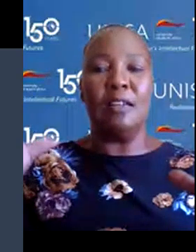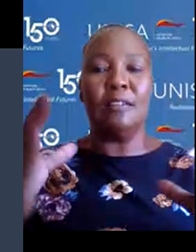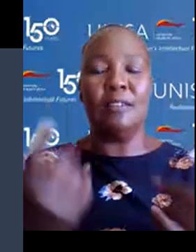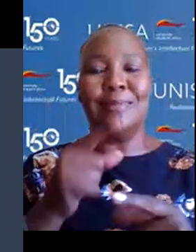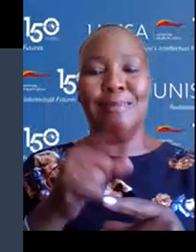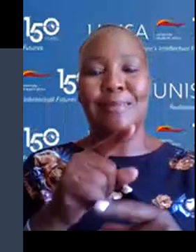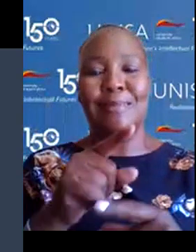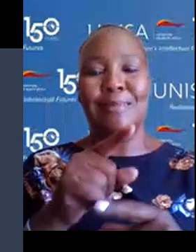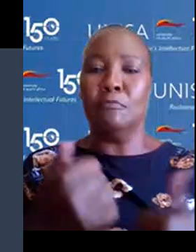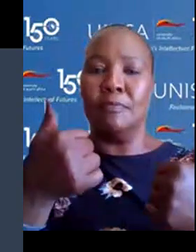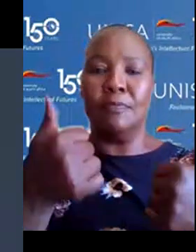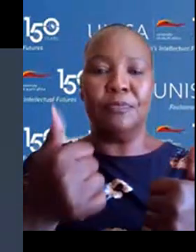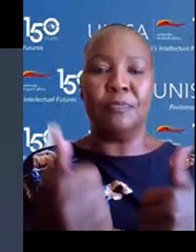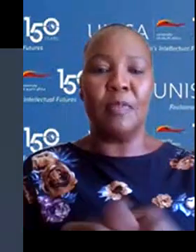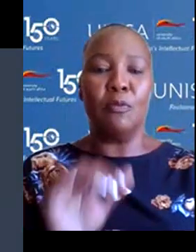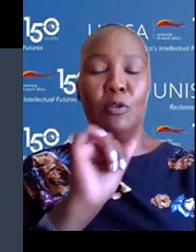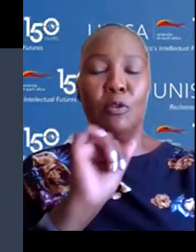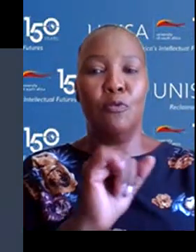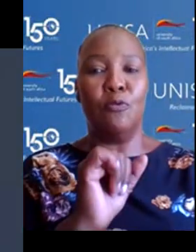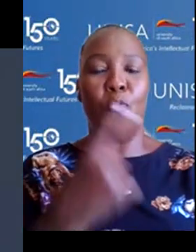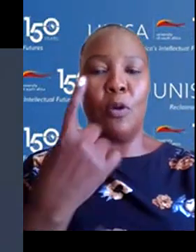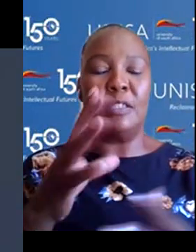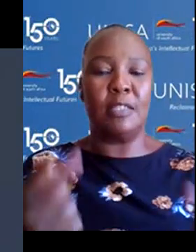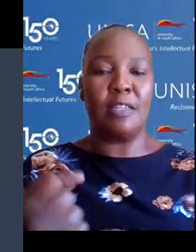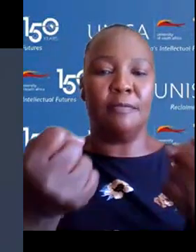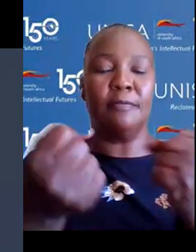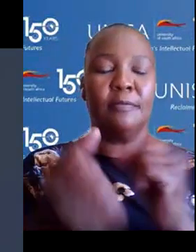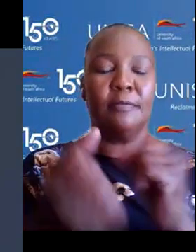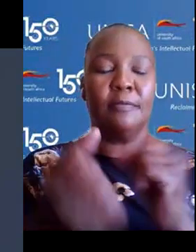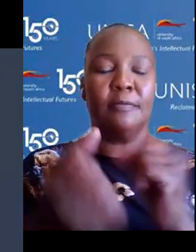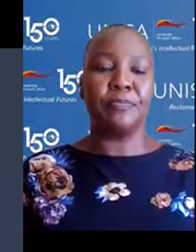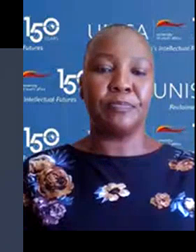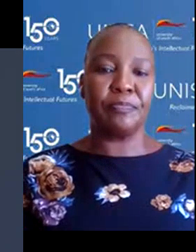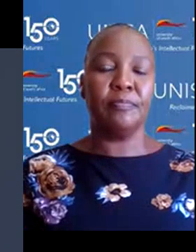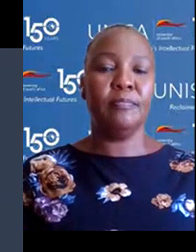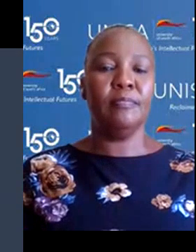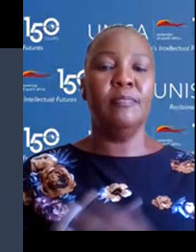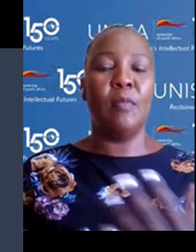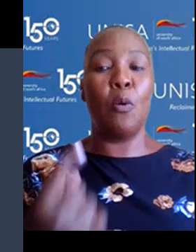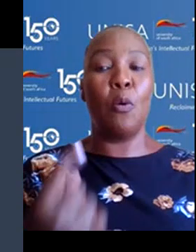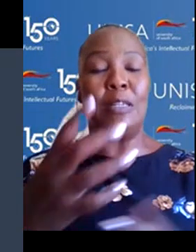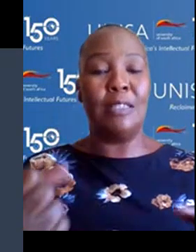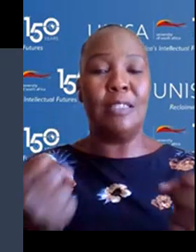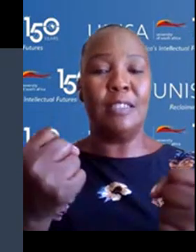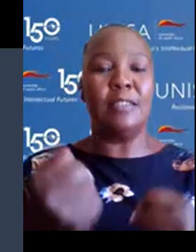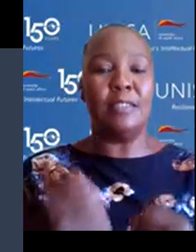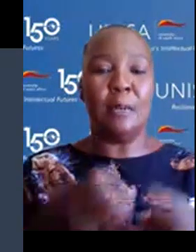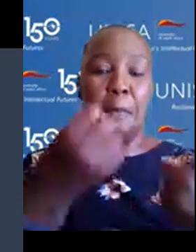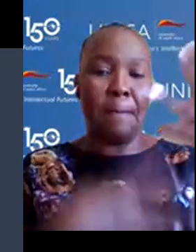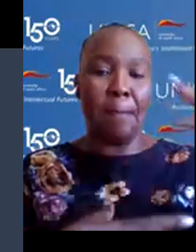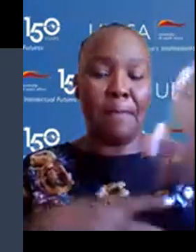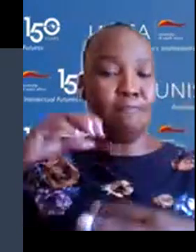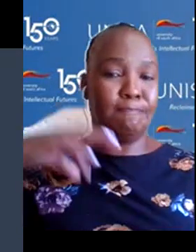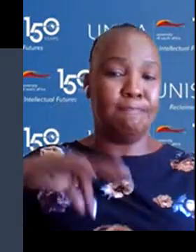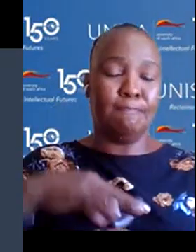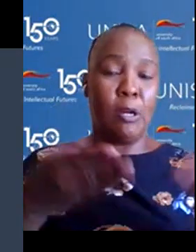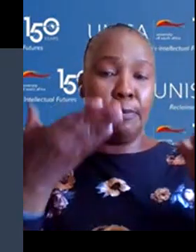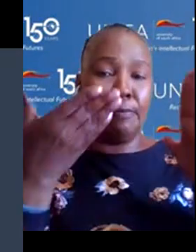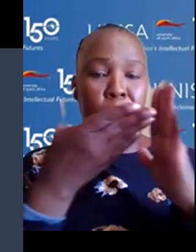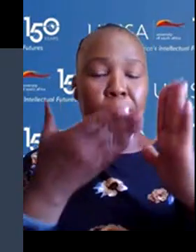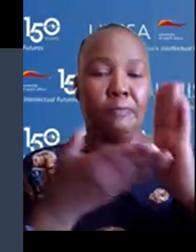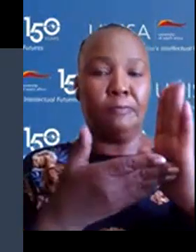quite cool with your OneDrive. Now, with OneDrive, there are quite a number of benefits. It's available